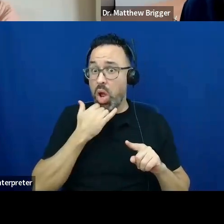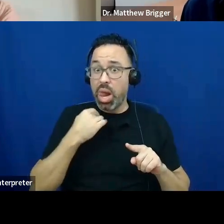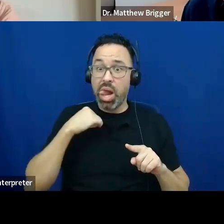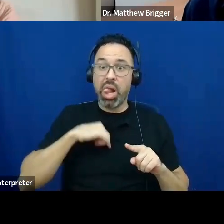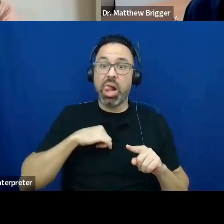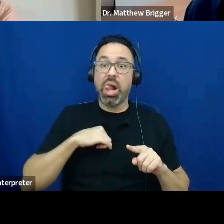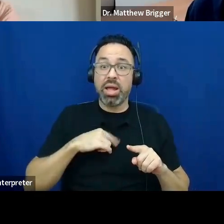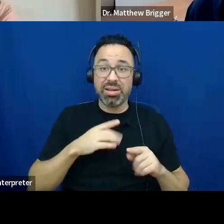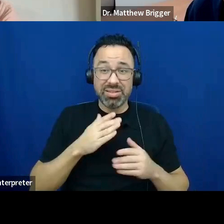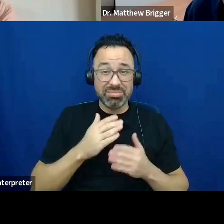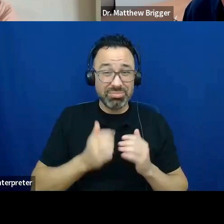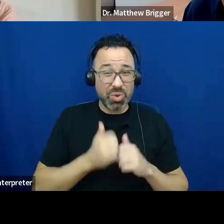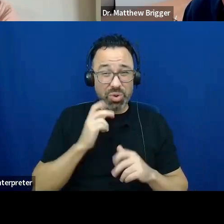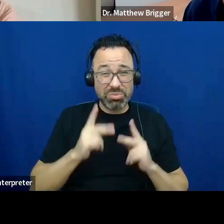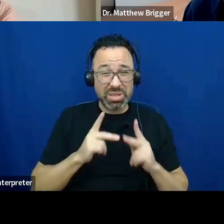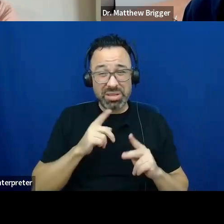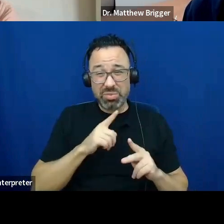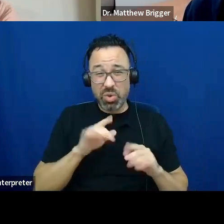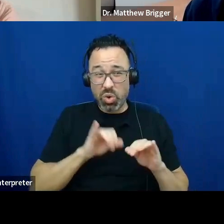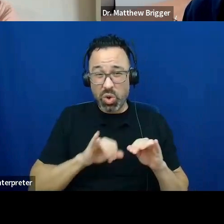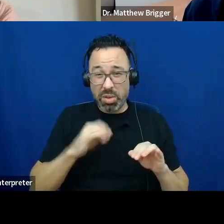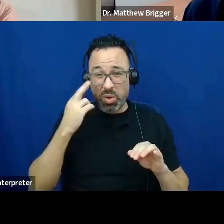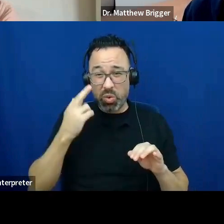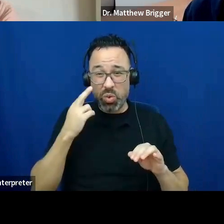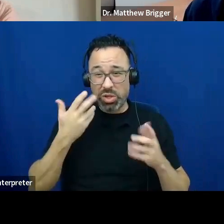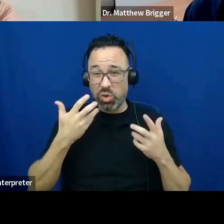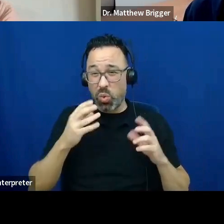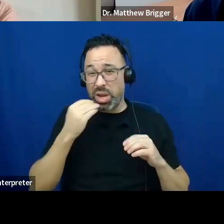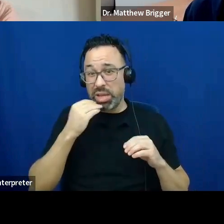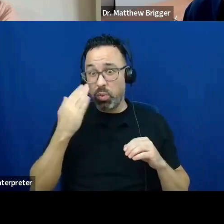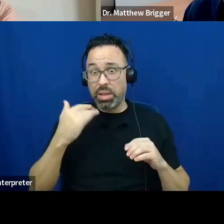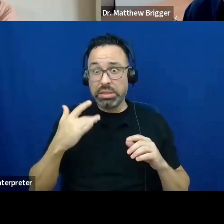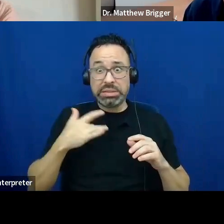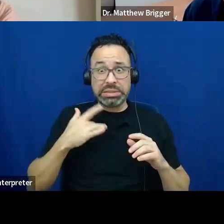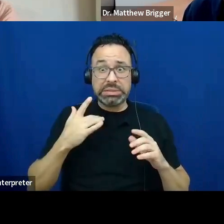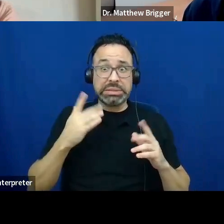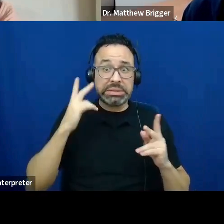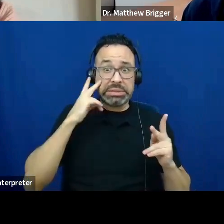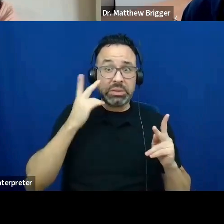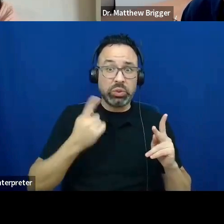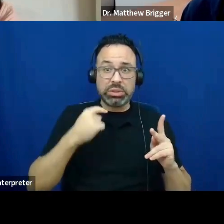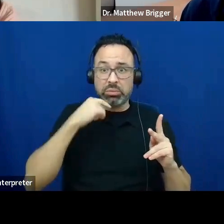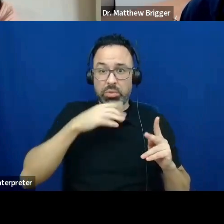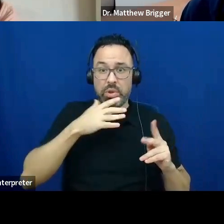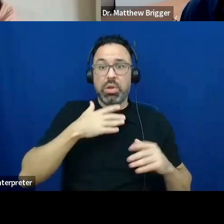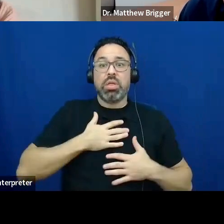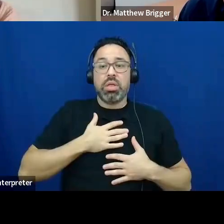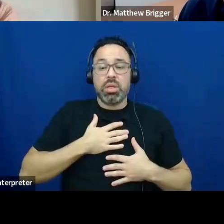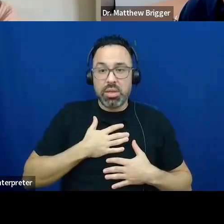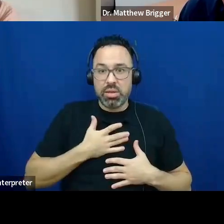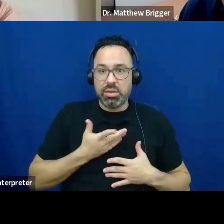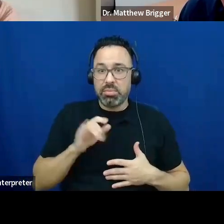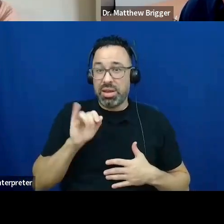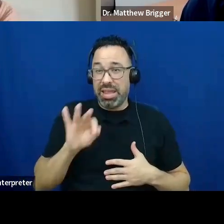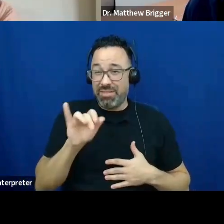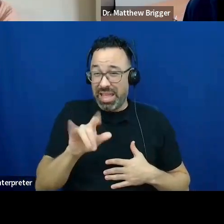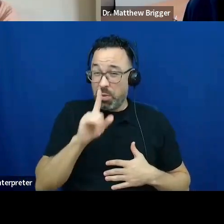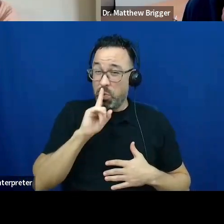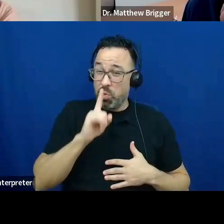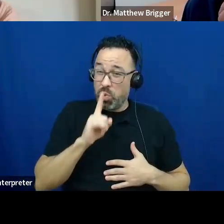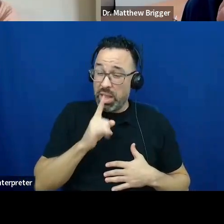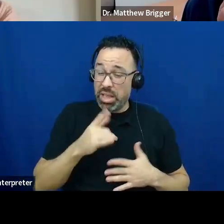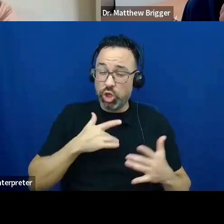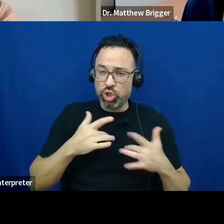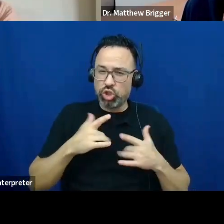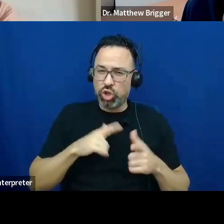we don't eat by mouth is because we're concerned of aspiration. But that in of itself is a big spectrum of why is that